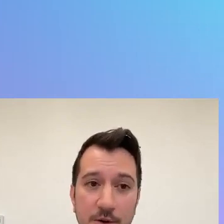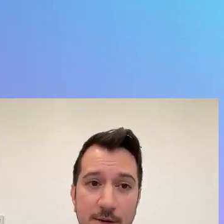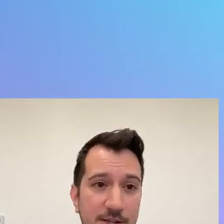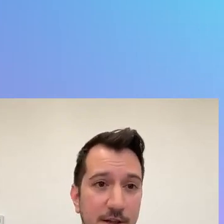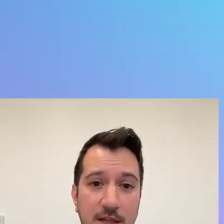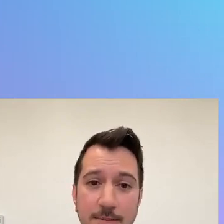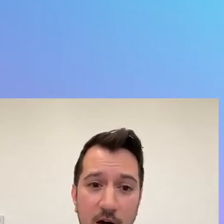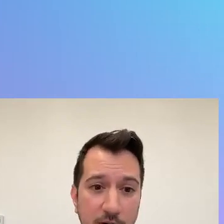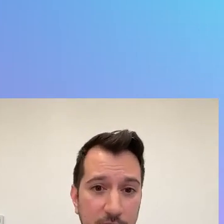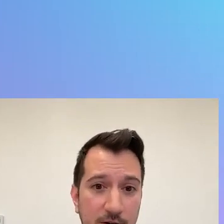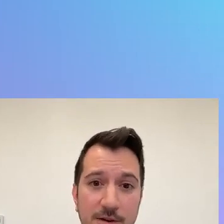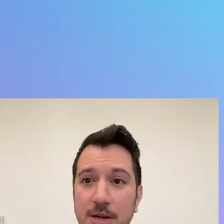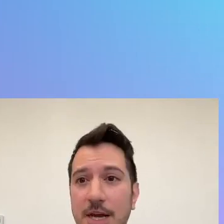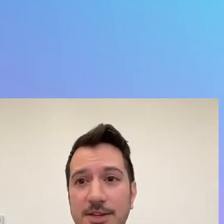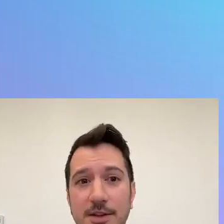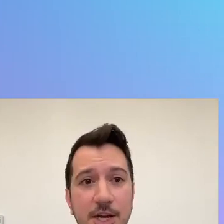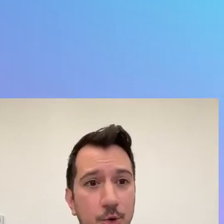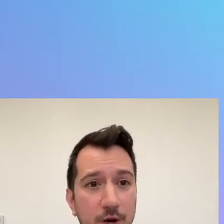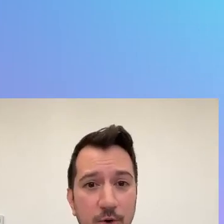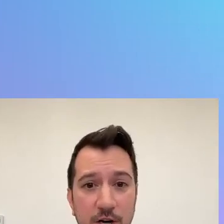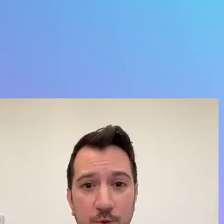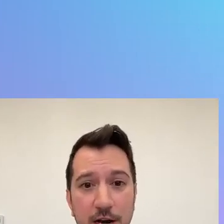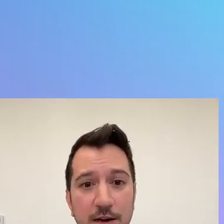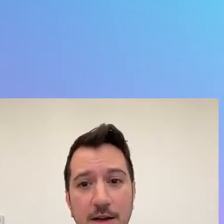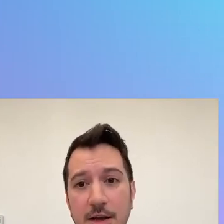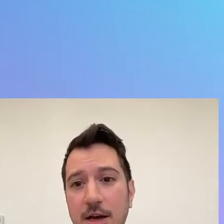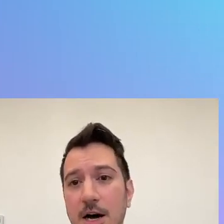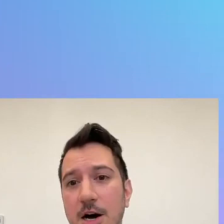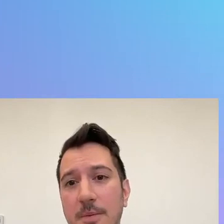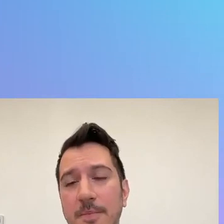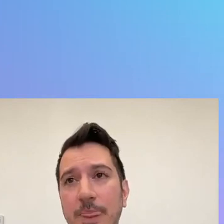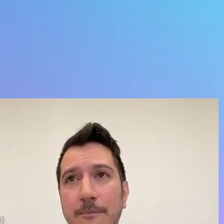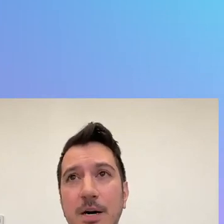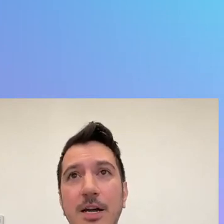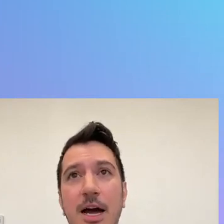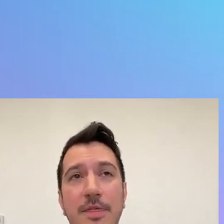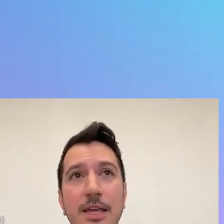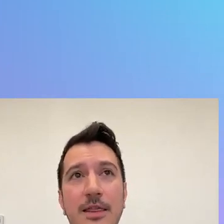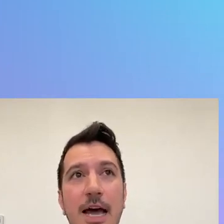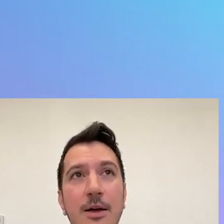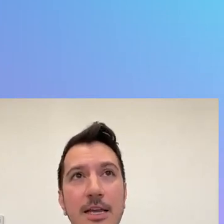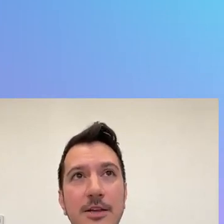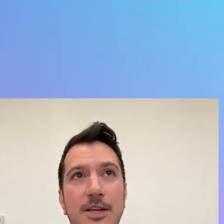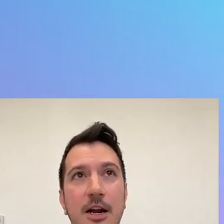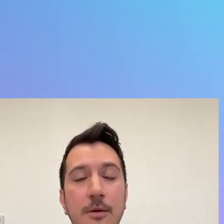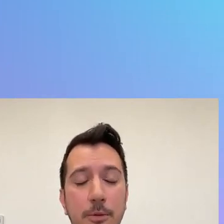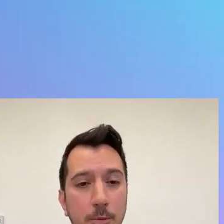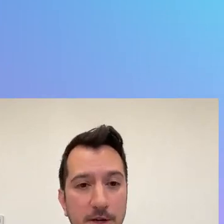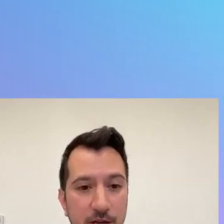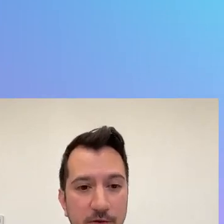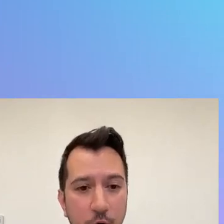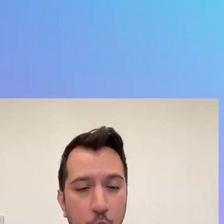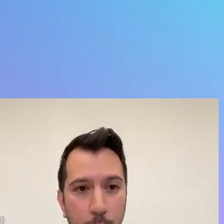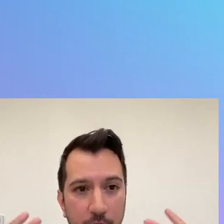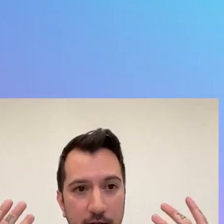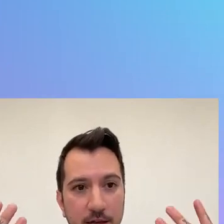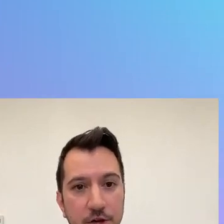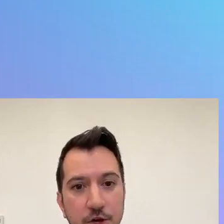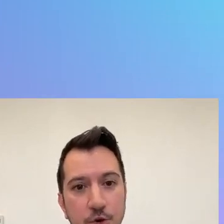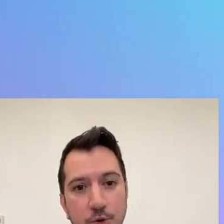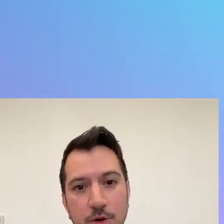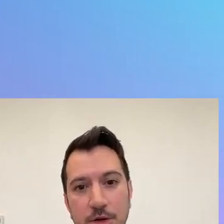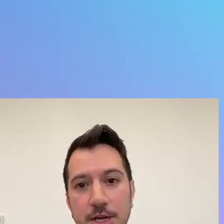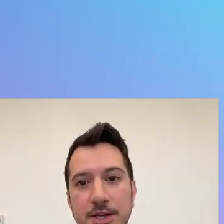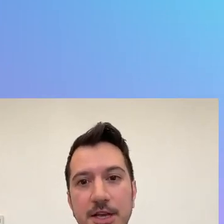it always depends on like the monitor. It depends on like your refresh rate. But I think that is kind of the purpose of incorporating